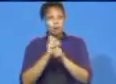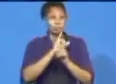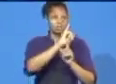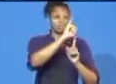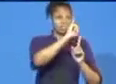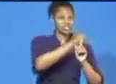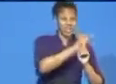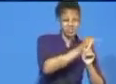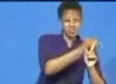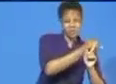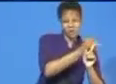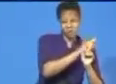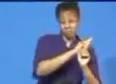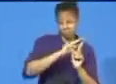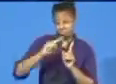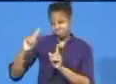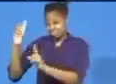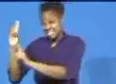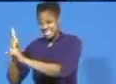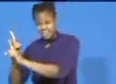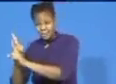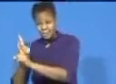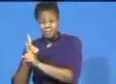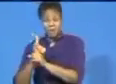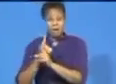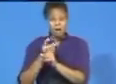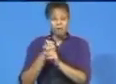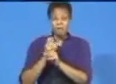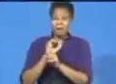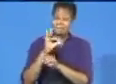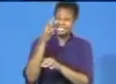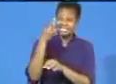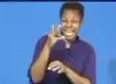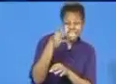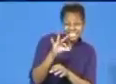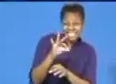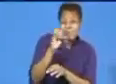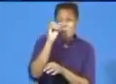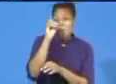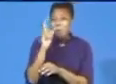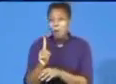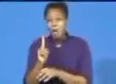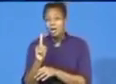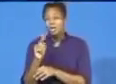January to December, from 1901 to